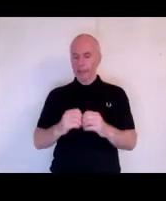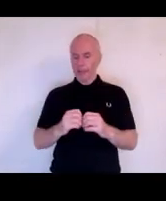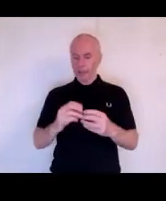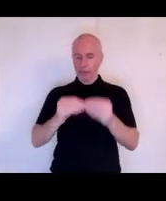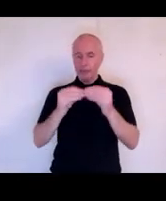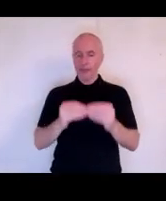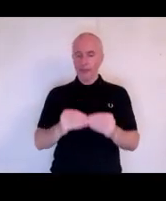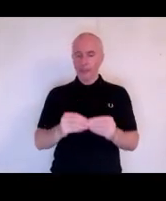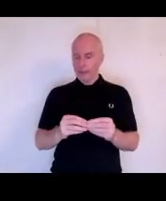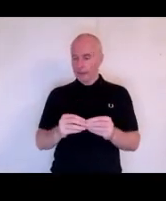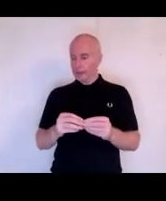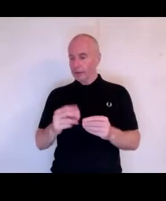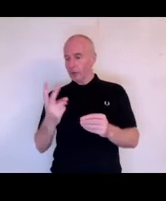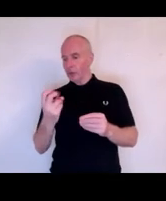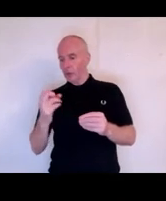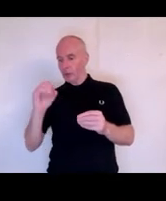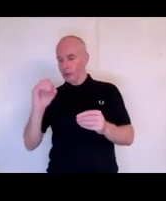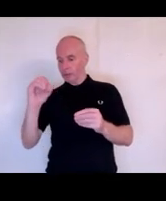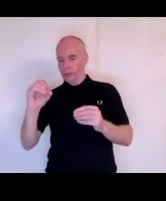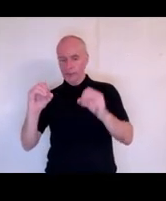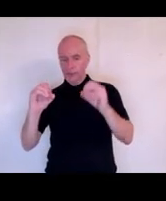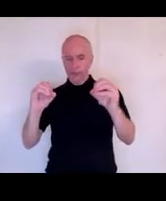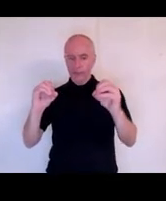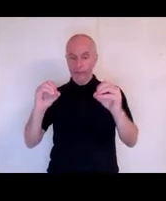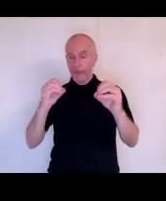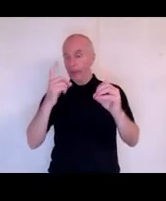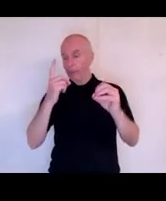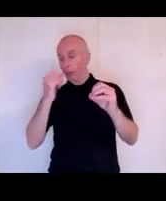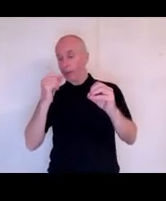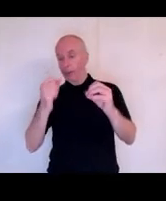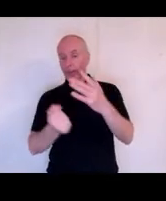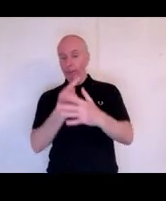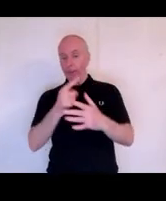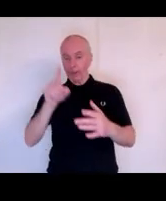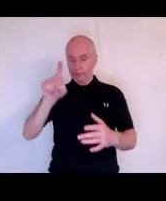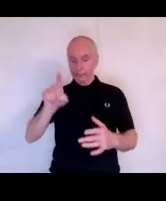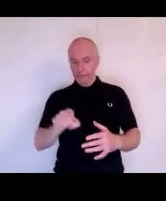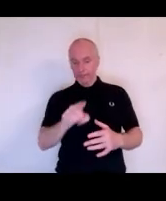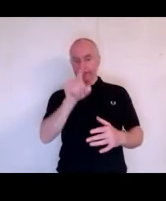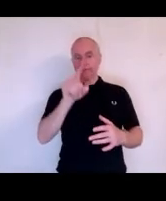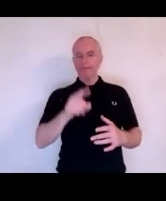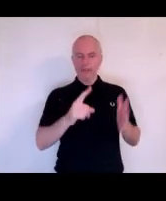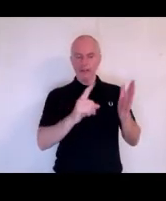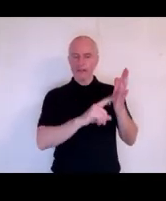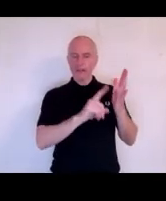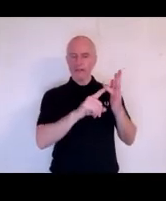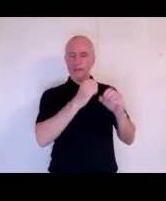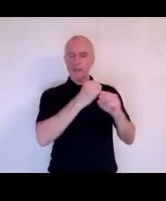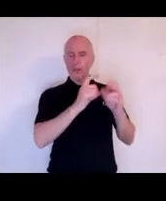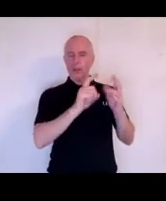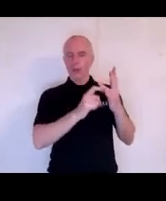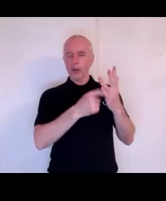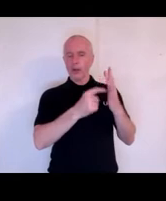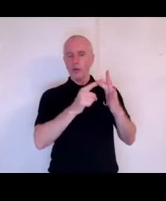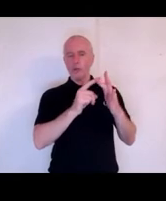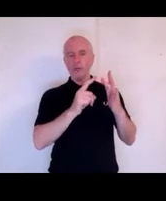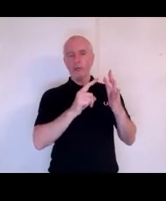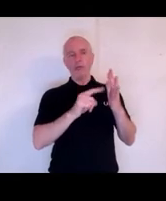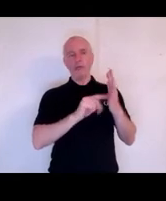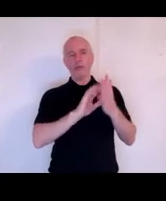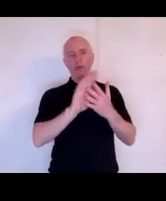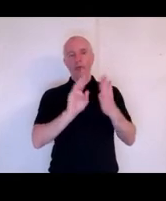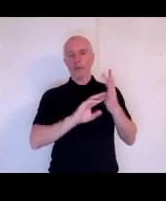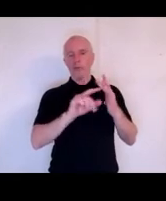The probability of that happening is shown down here. Now this is a logarithmic graph that I'm showing you. So about a thousand